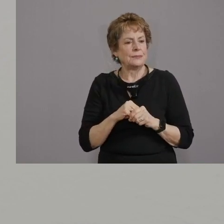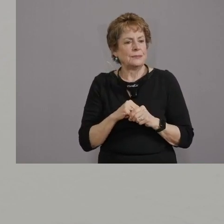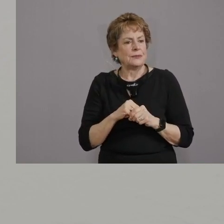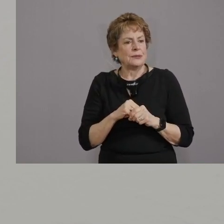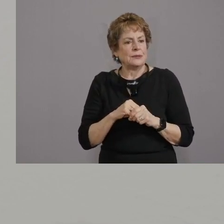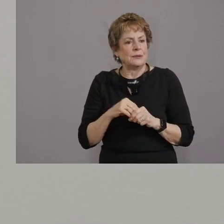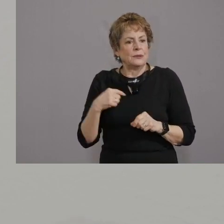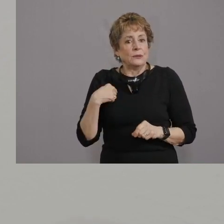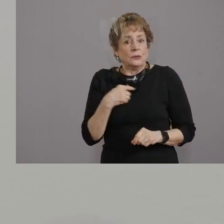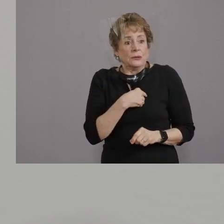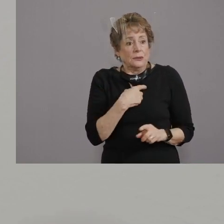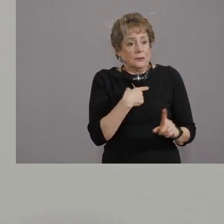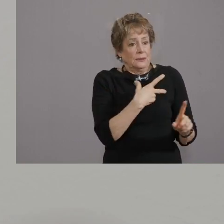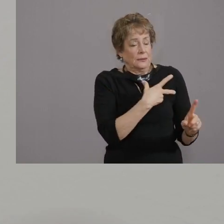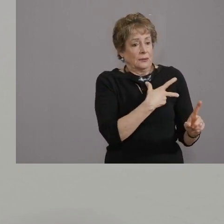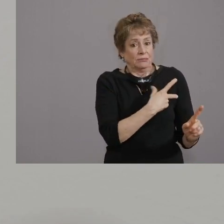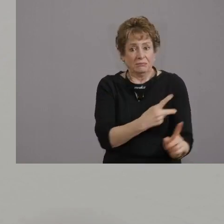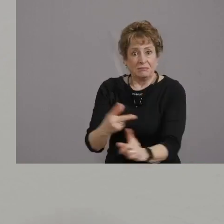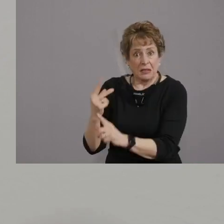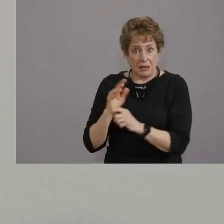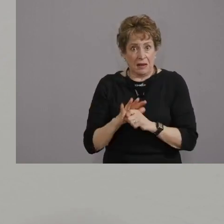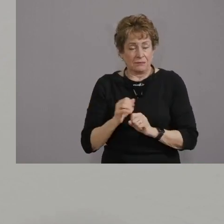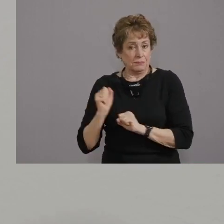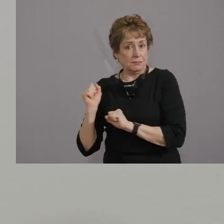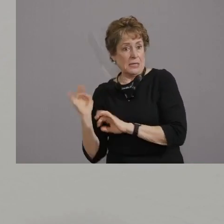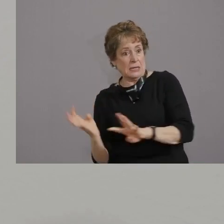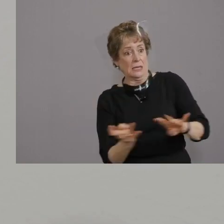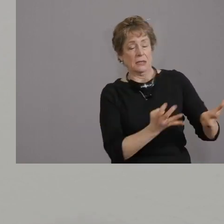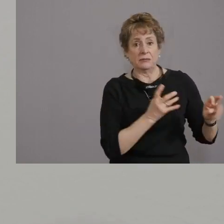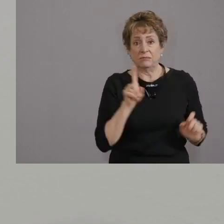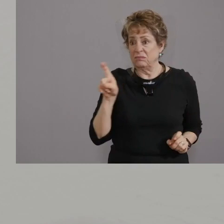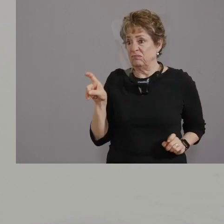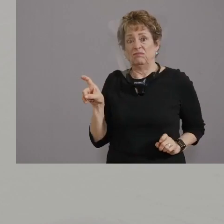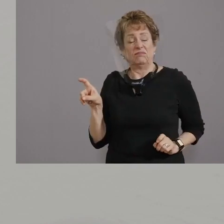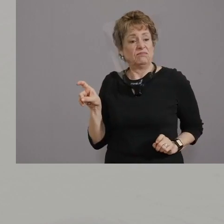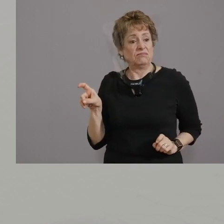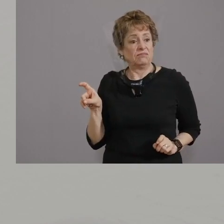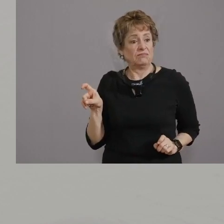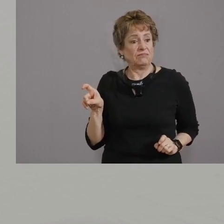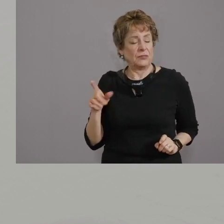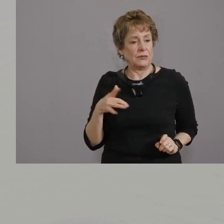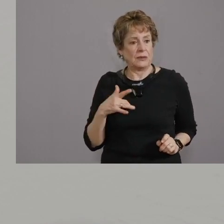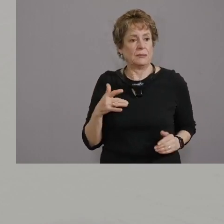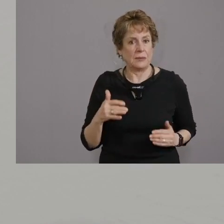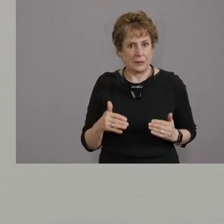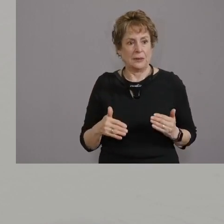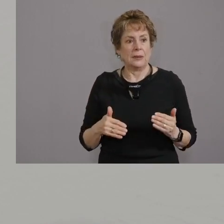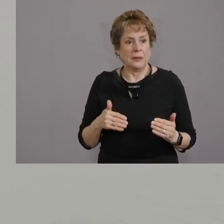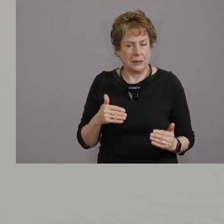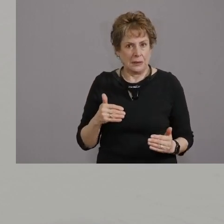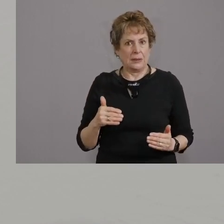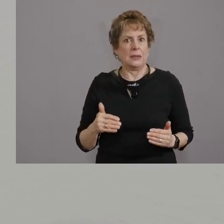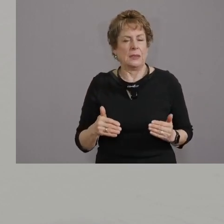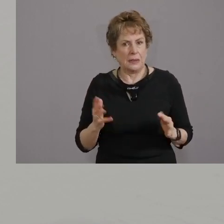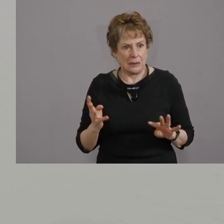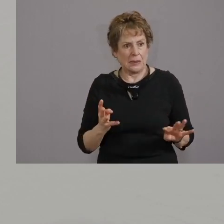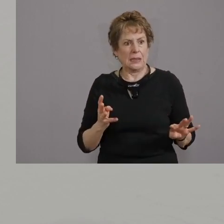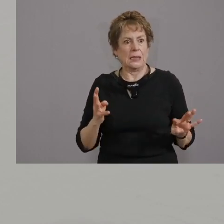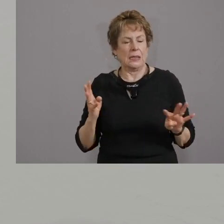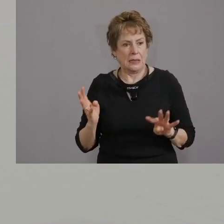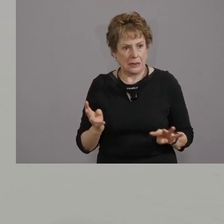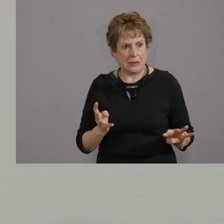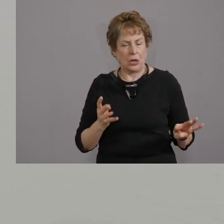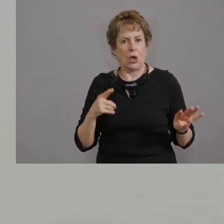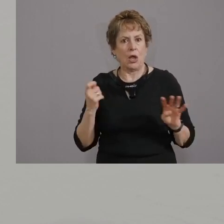enough? Because at this rate, it's going to take a very long time before we get anywhere